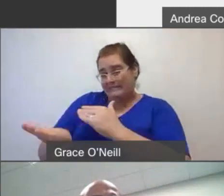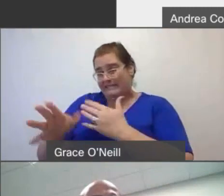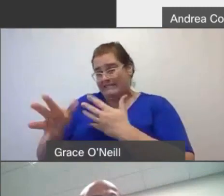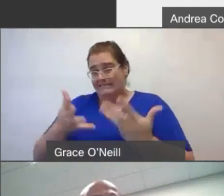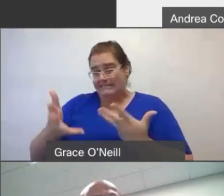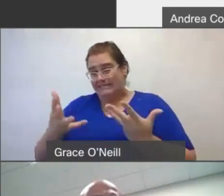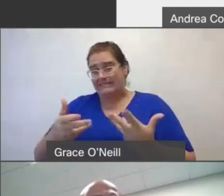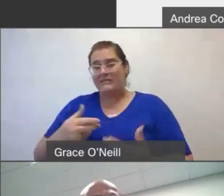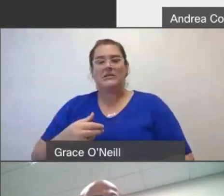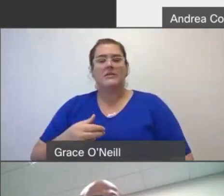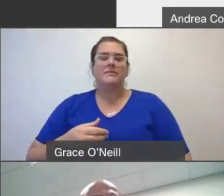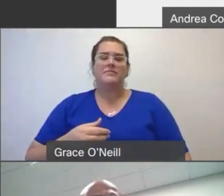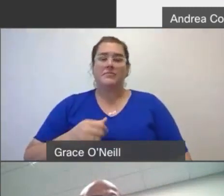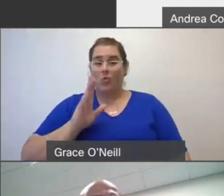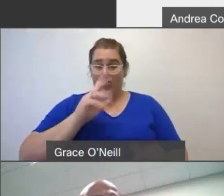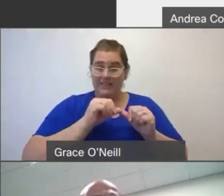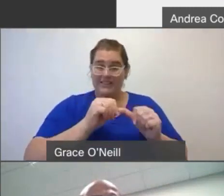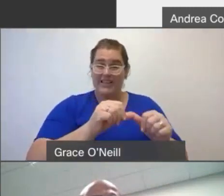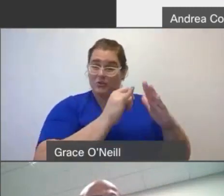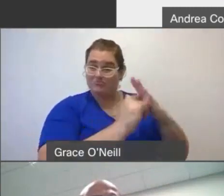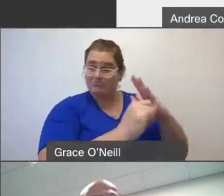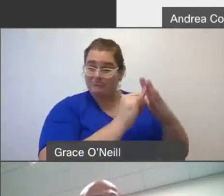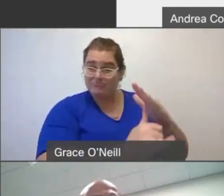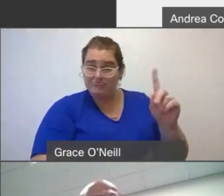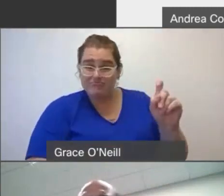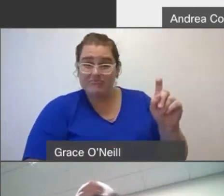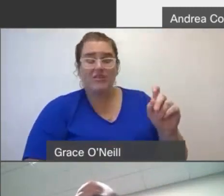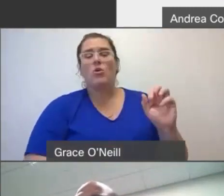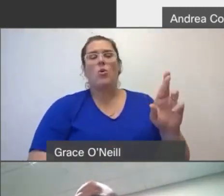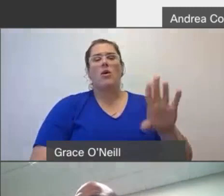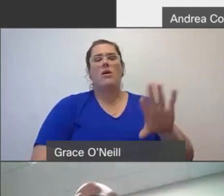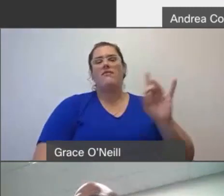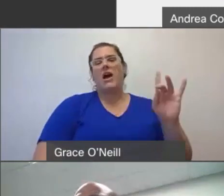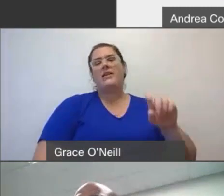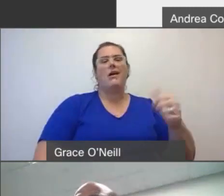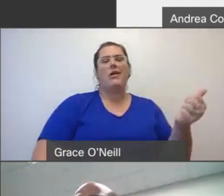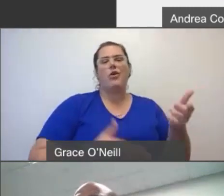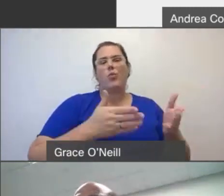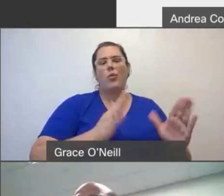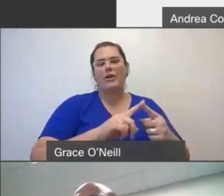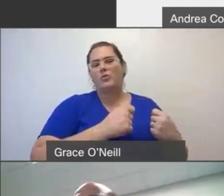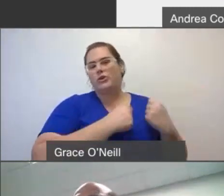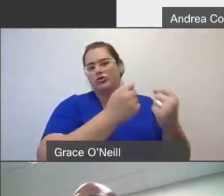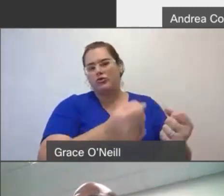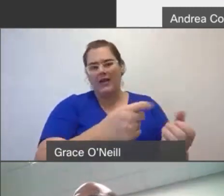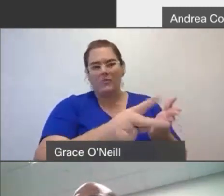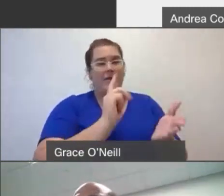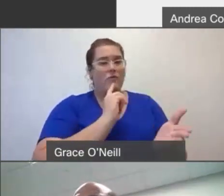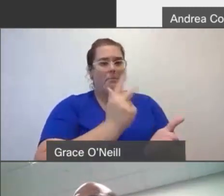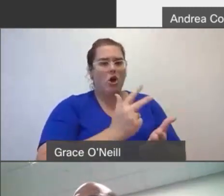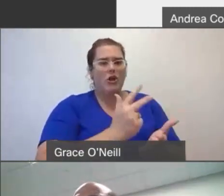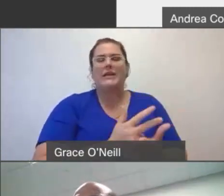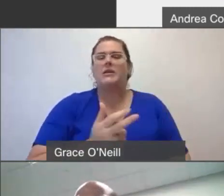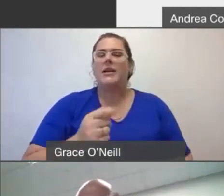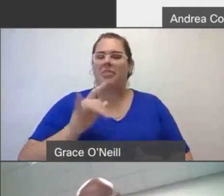are you going to continue using public transportation or figure out a way to drive your own car and pay for parking? I mean, all